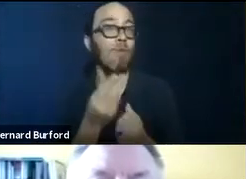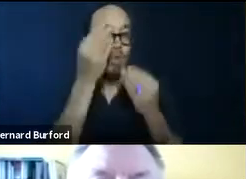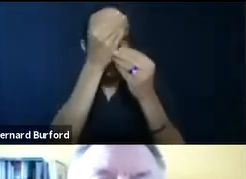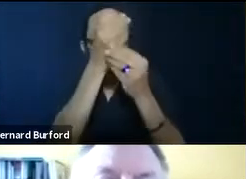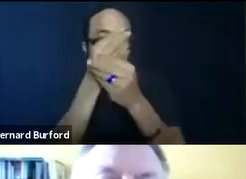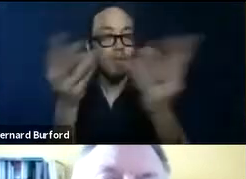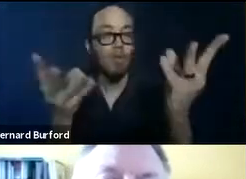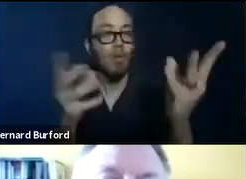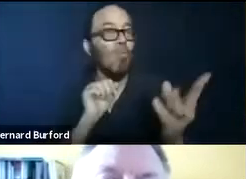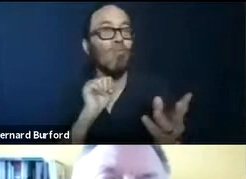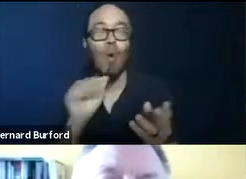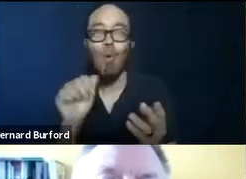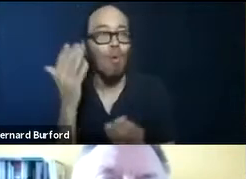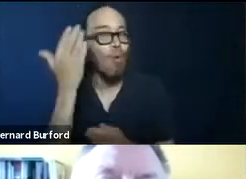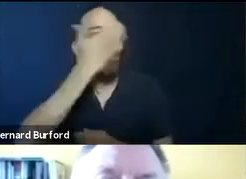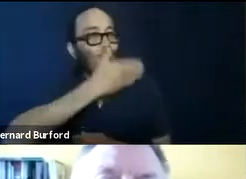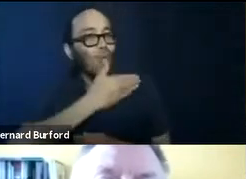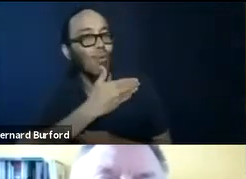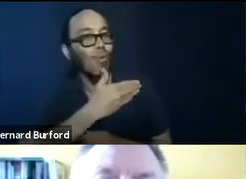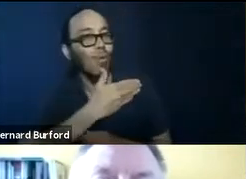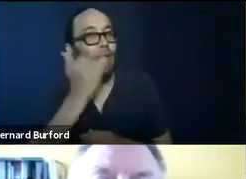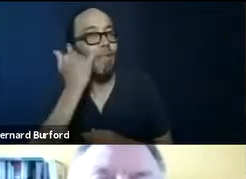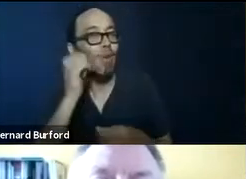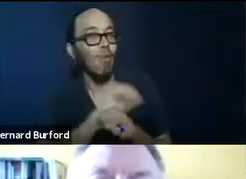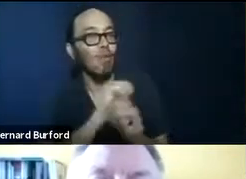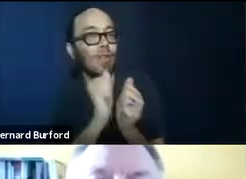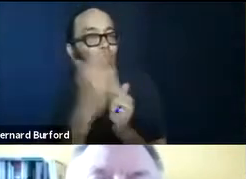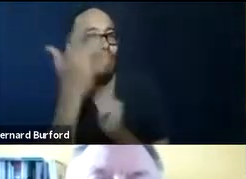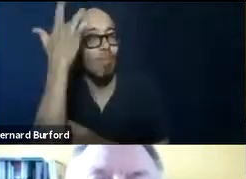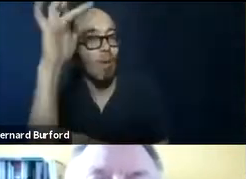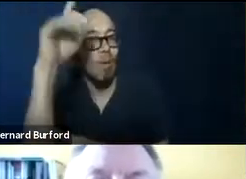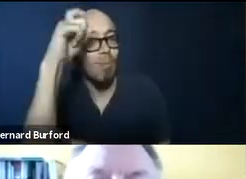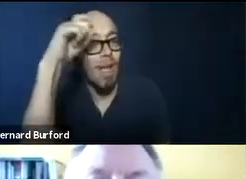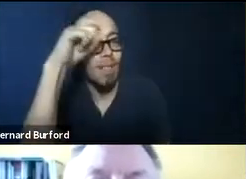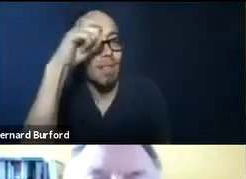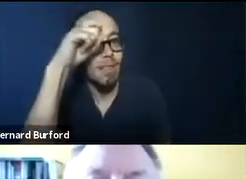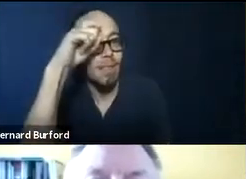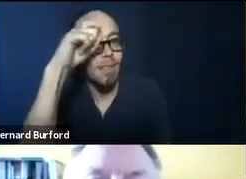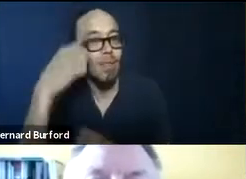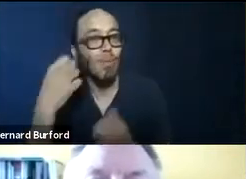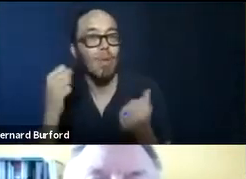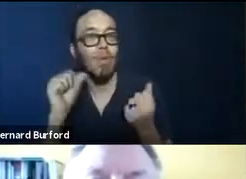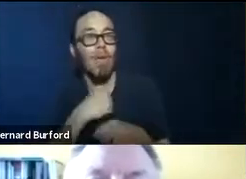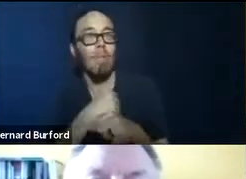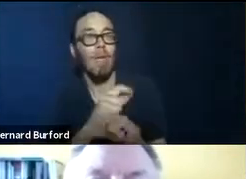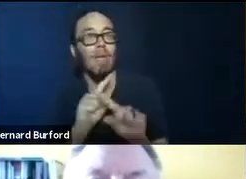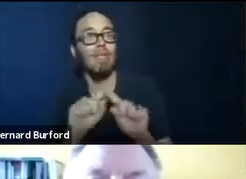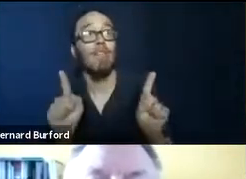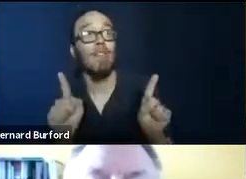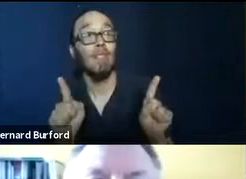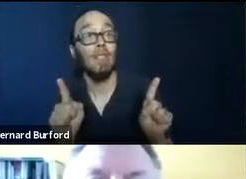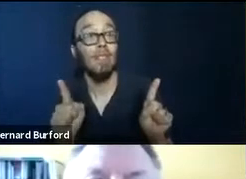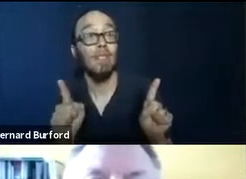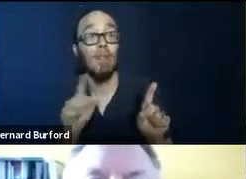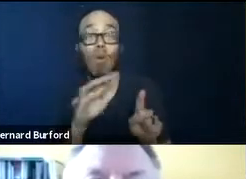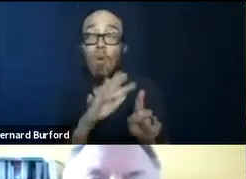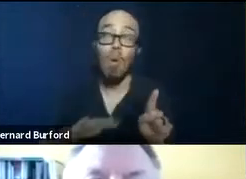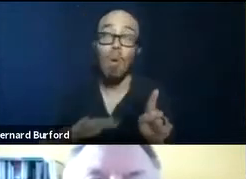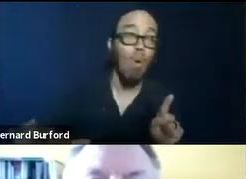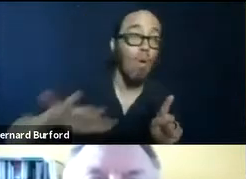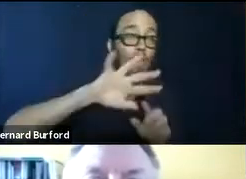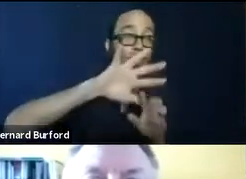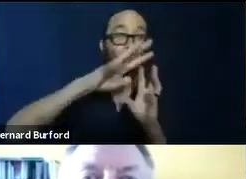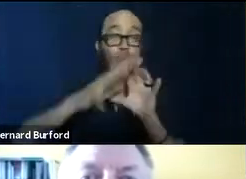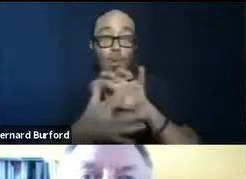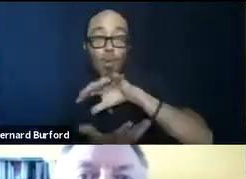work together in a smart way. We can make a difference all over the world if we